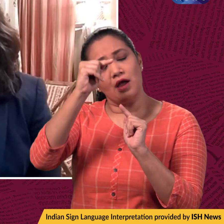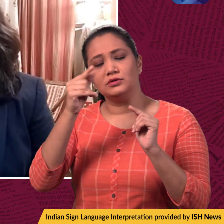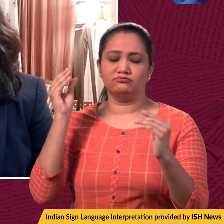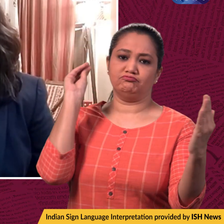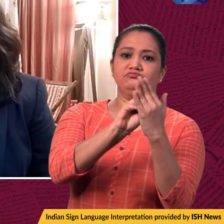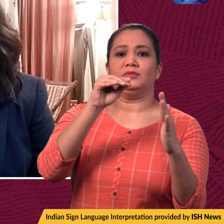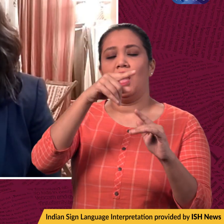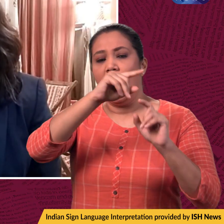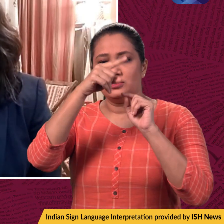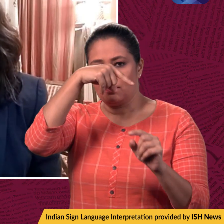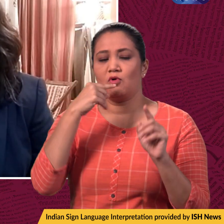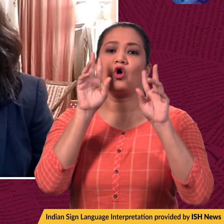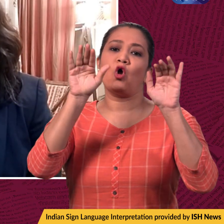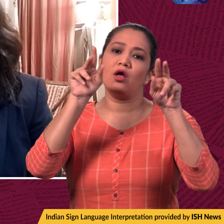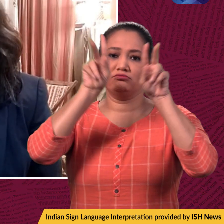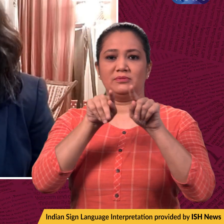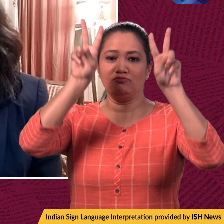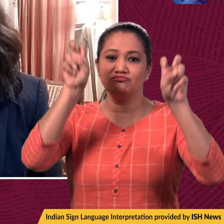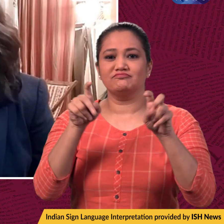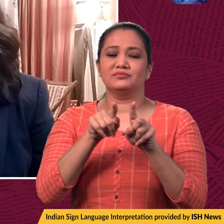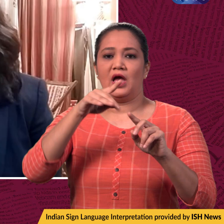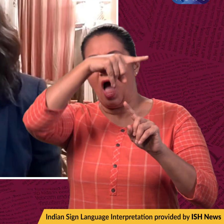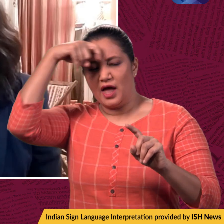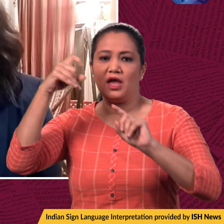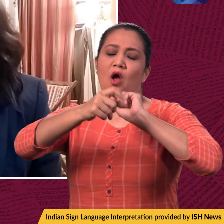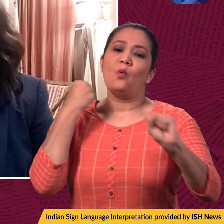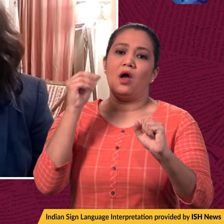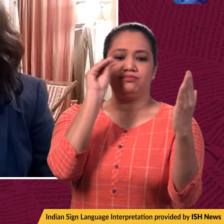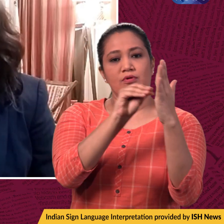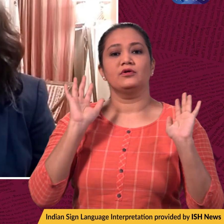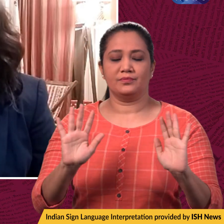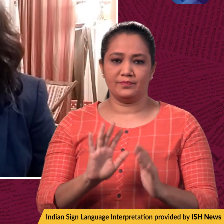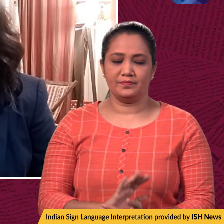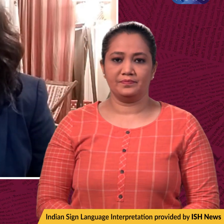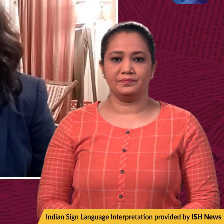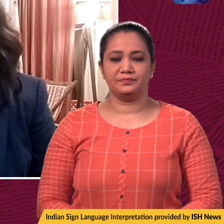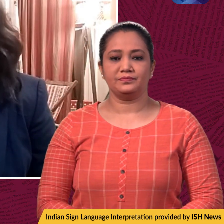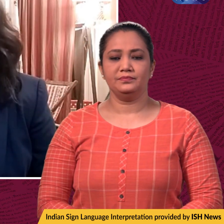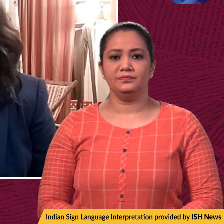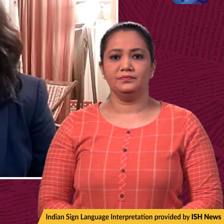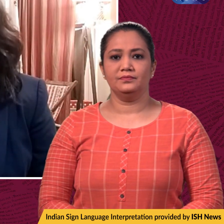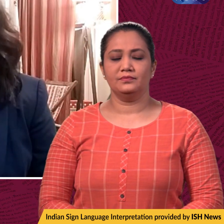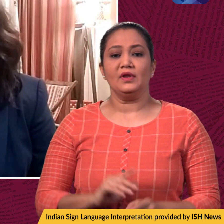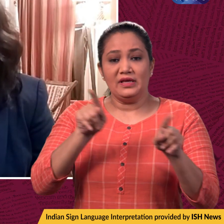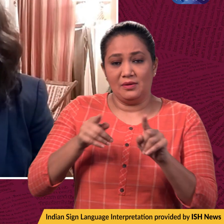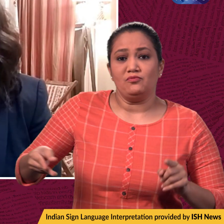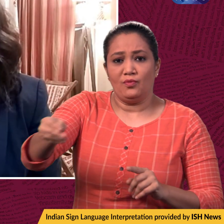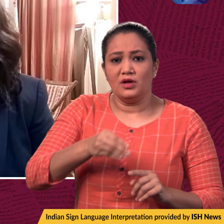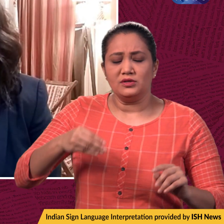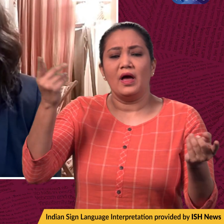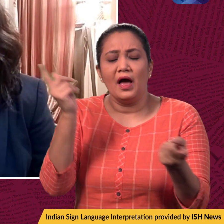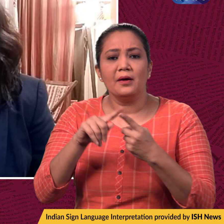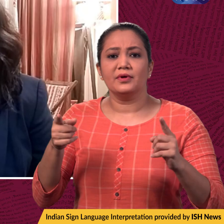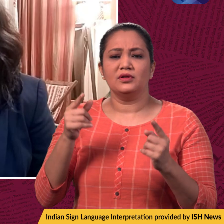situation that can be said that there is a heat wave alert. Meanwhile, in West Bengal, there